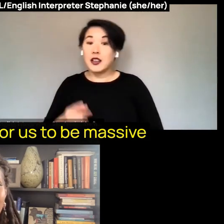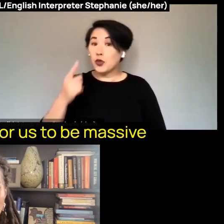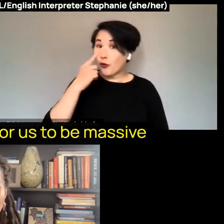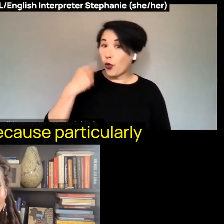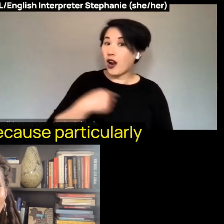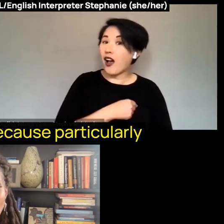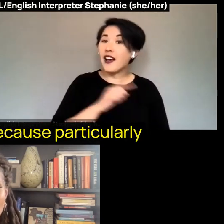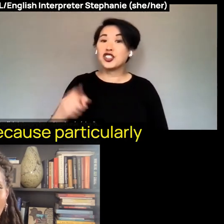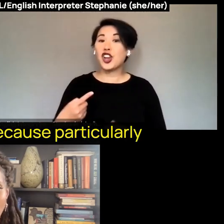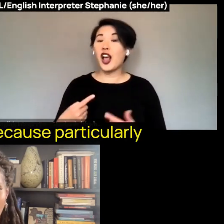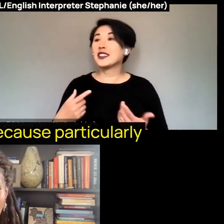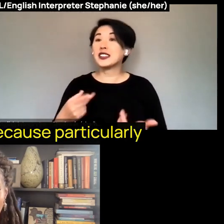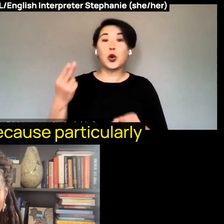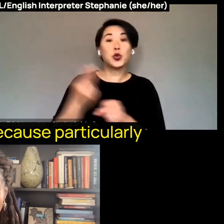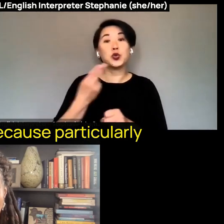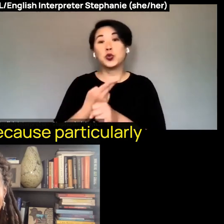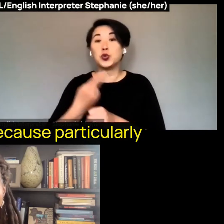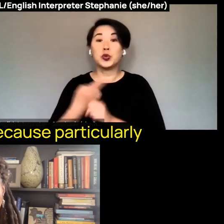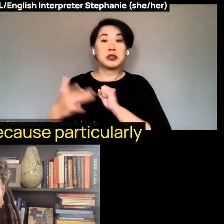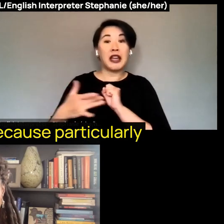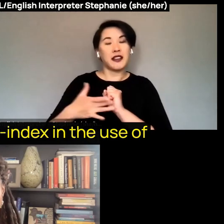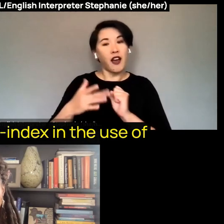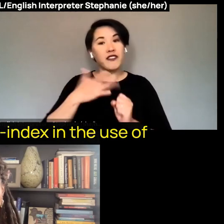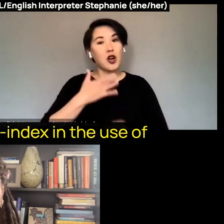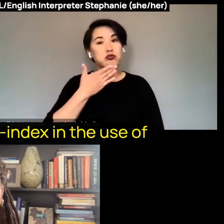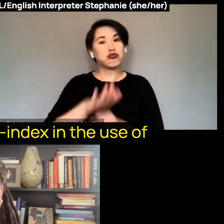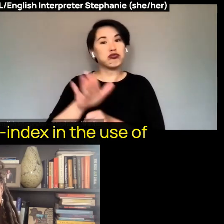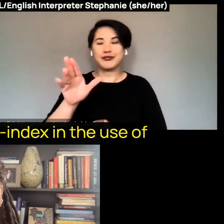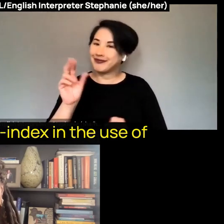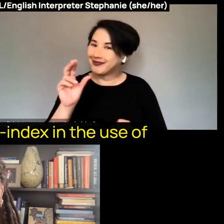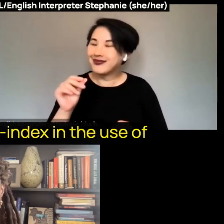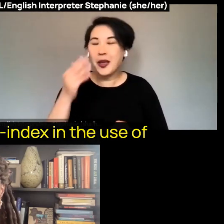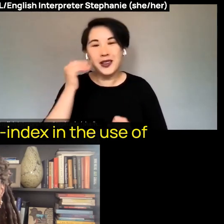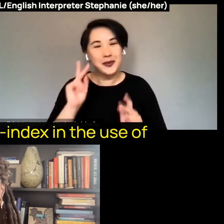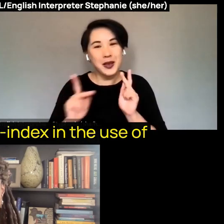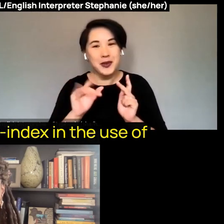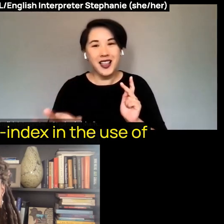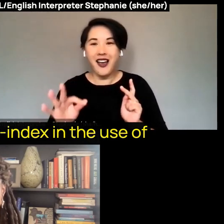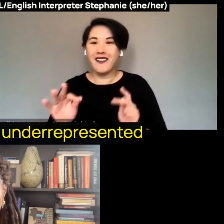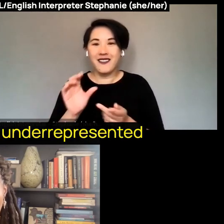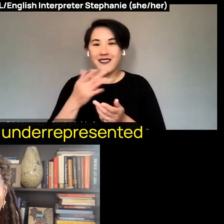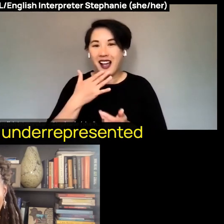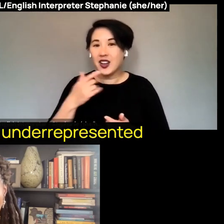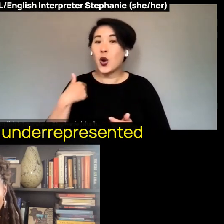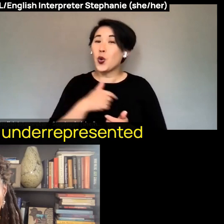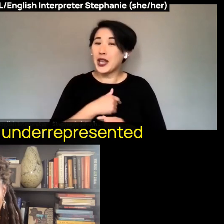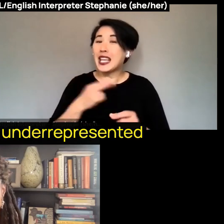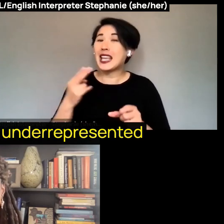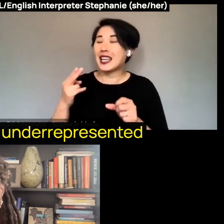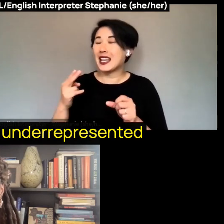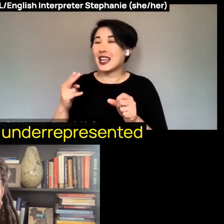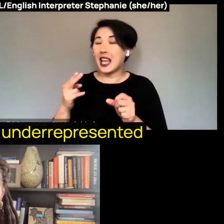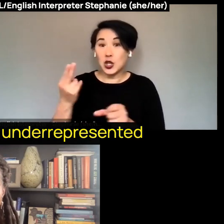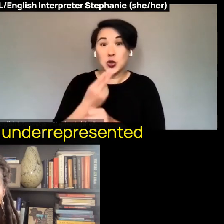be massive users of technology, because particularly people of color, we over-index in the use of technology, but we